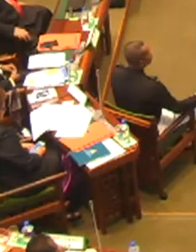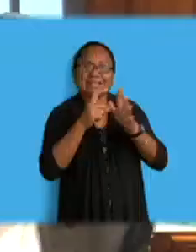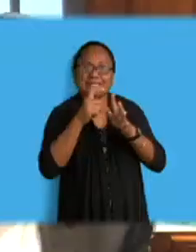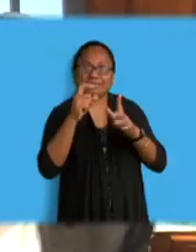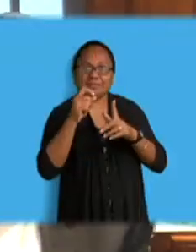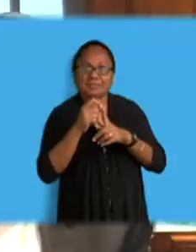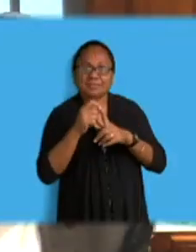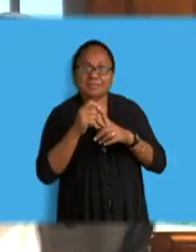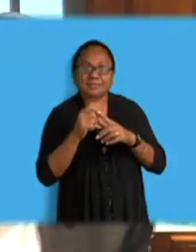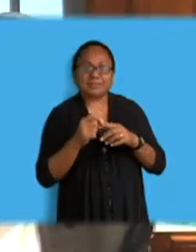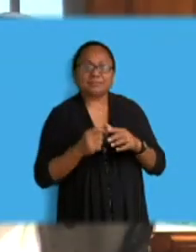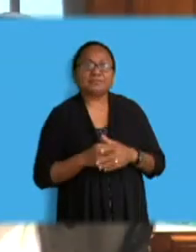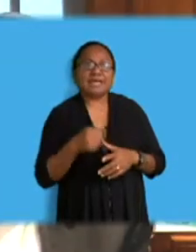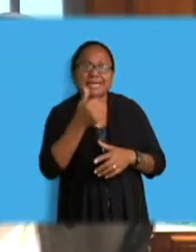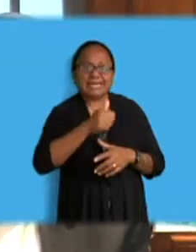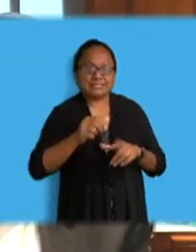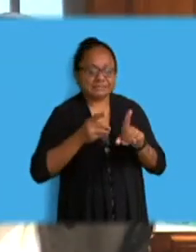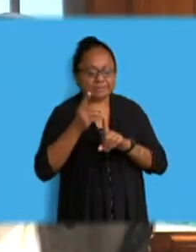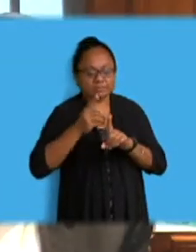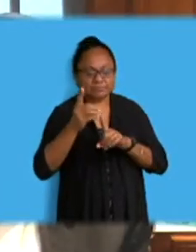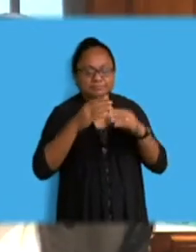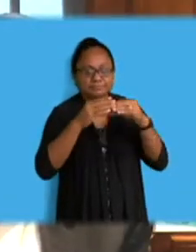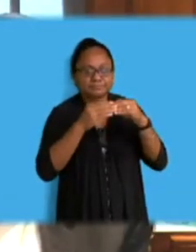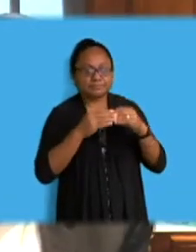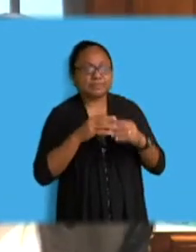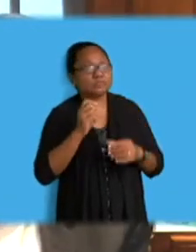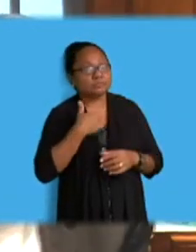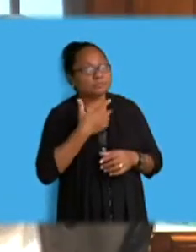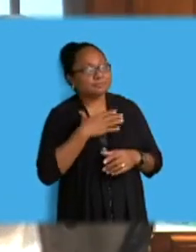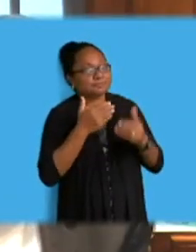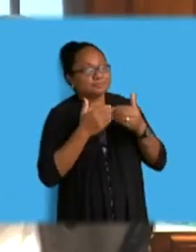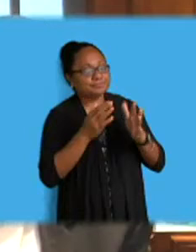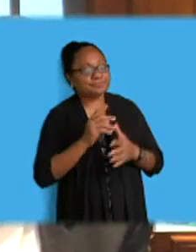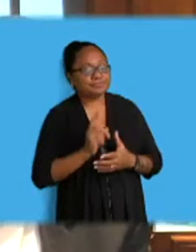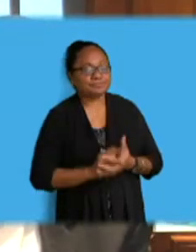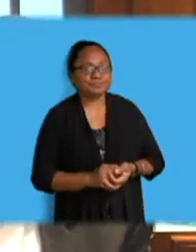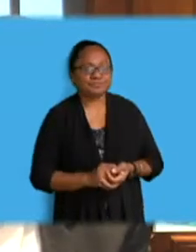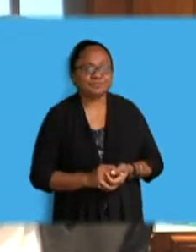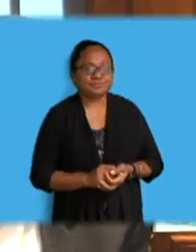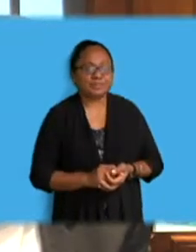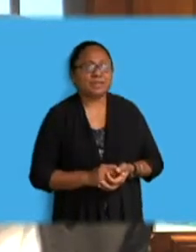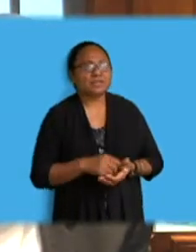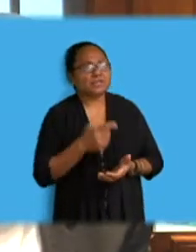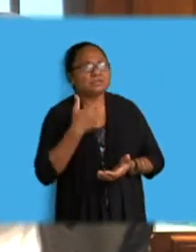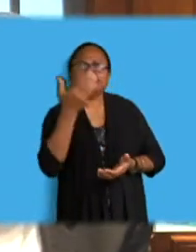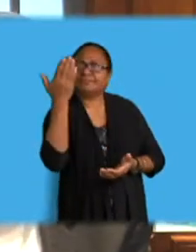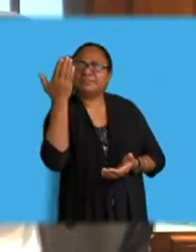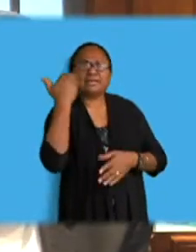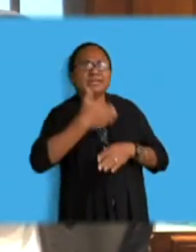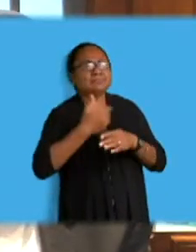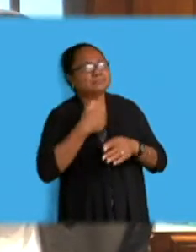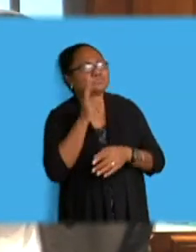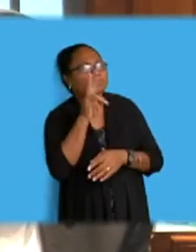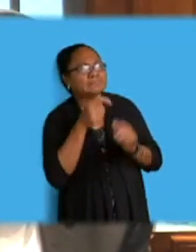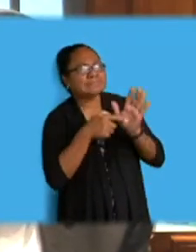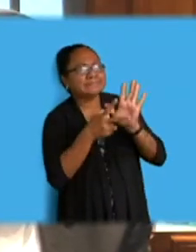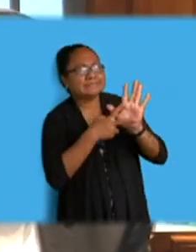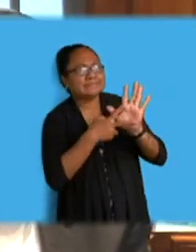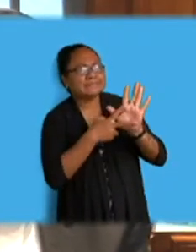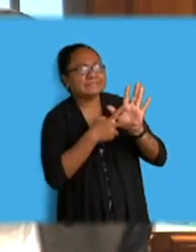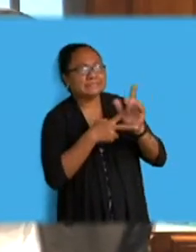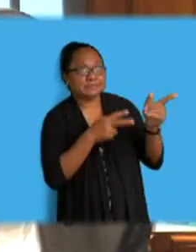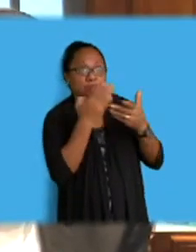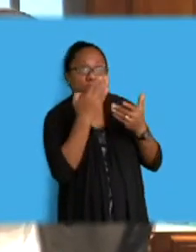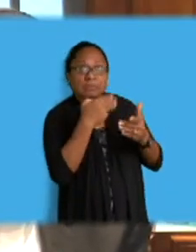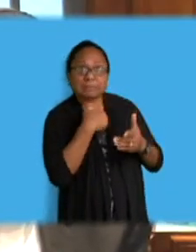Speaker, Honourable Deputy Speaker, let me start by stating that after watching the TV last night, the statement by the